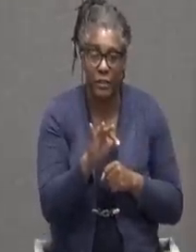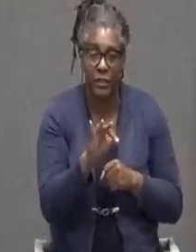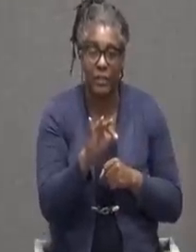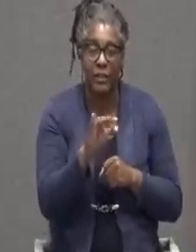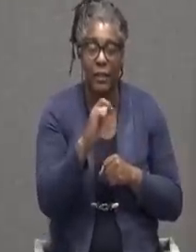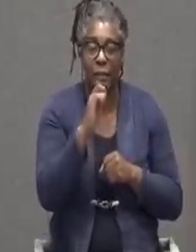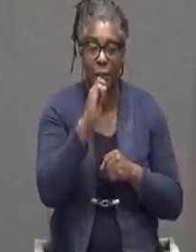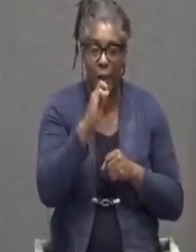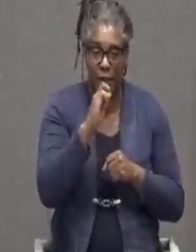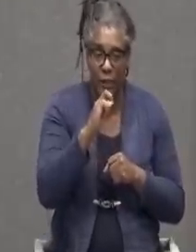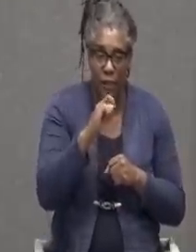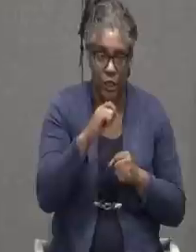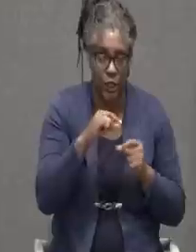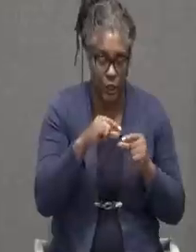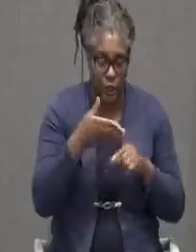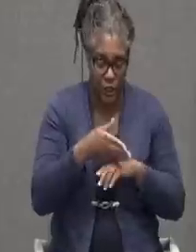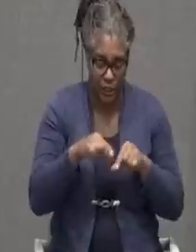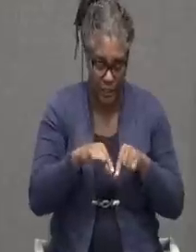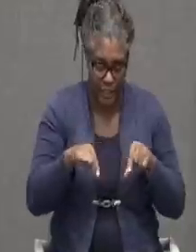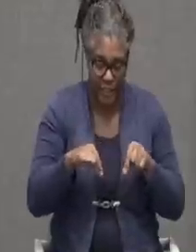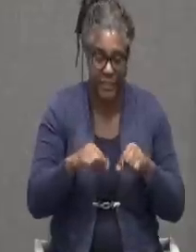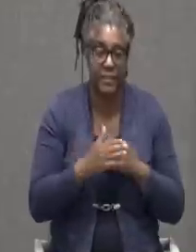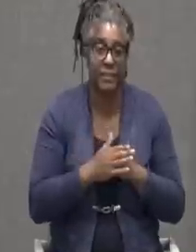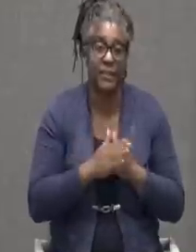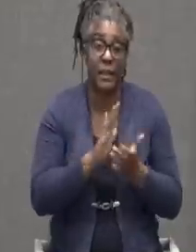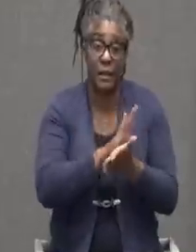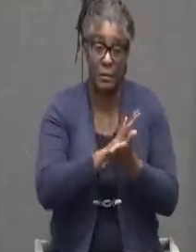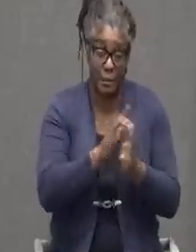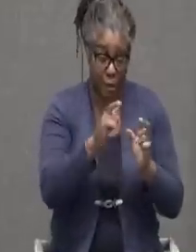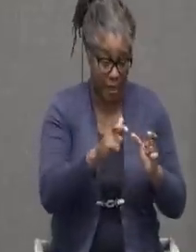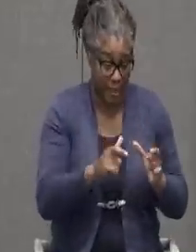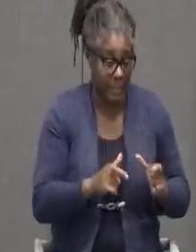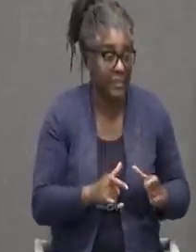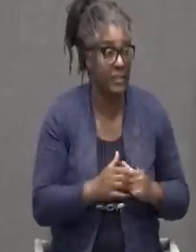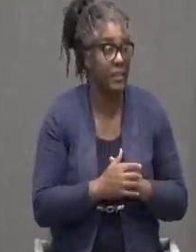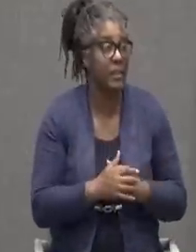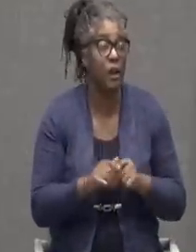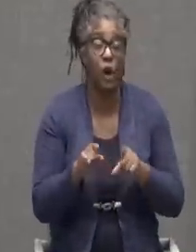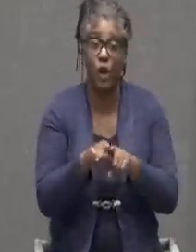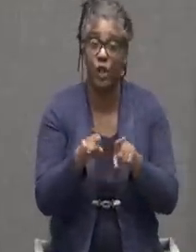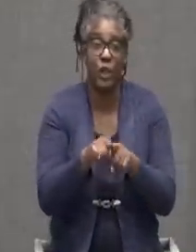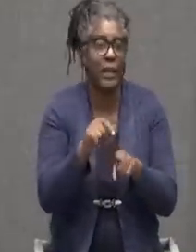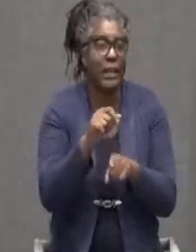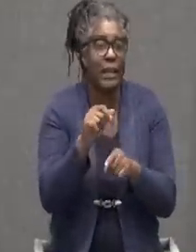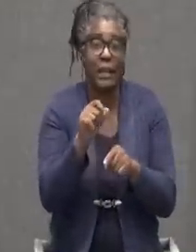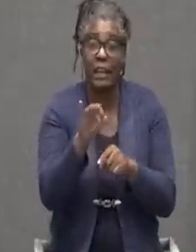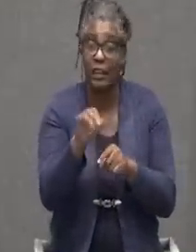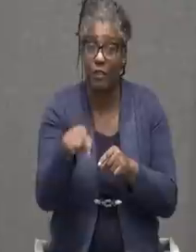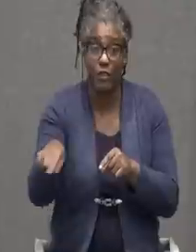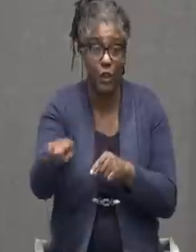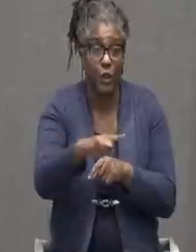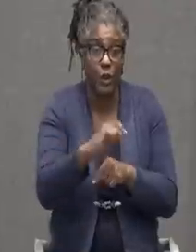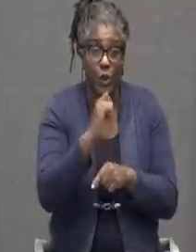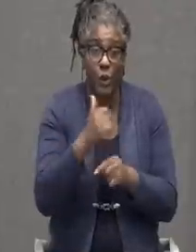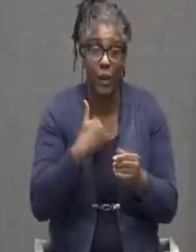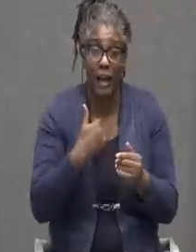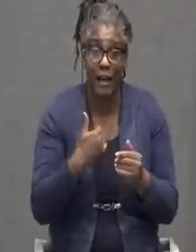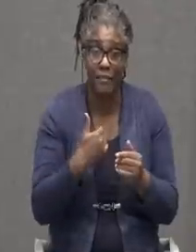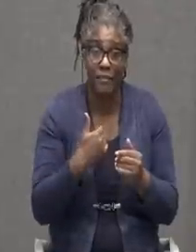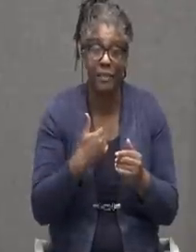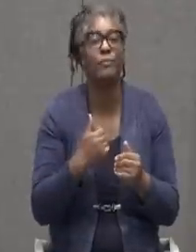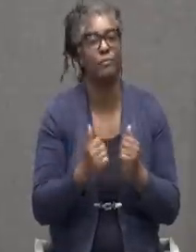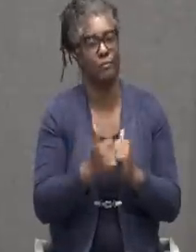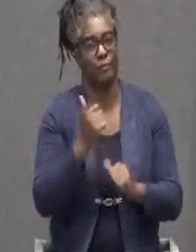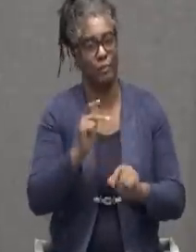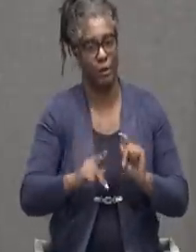paper plates, and I was thinking about, even if you don't have all these things, most people have paper. So we